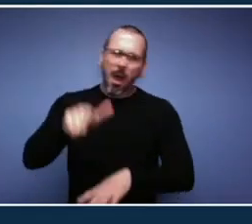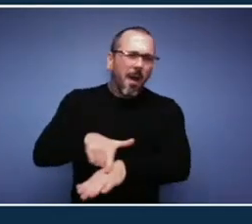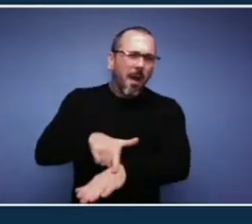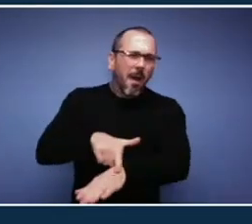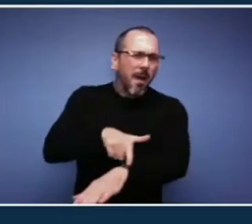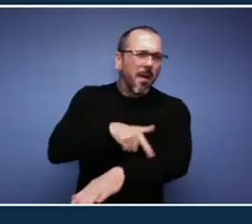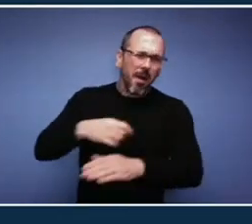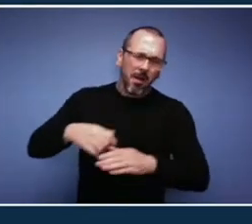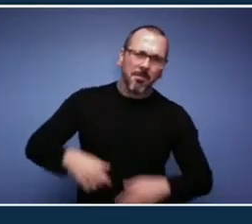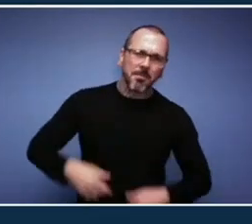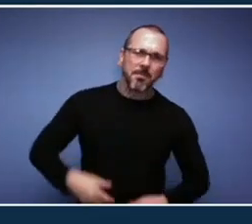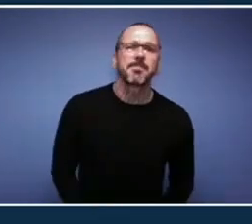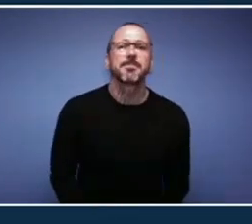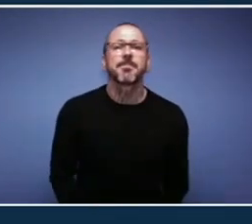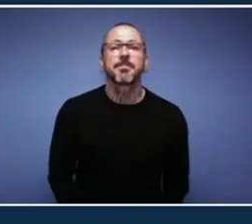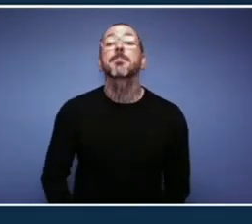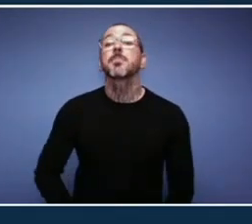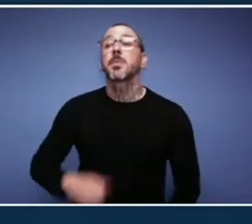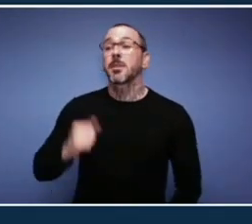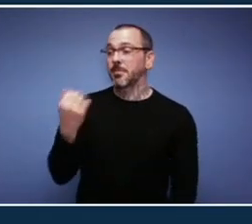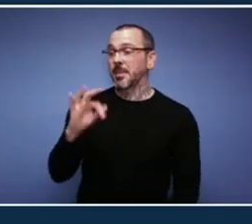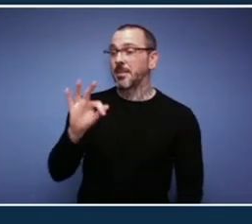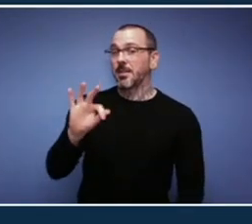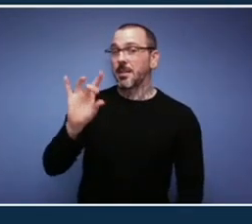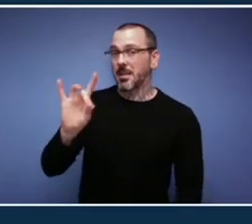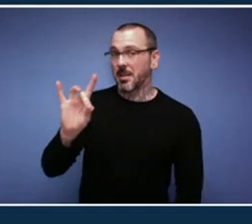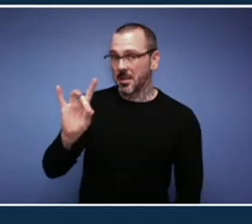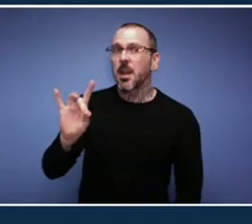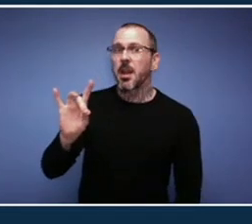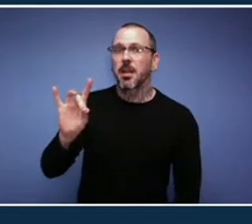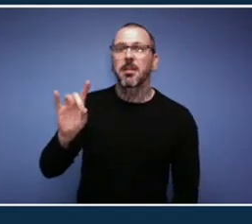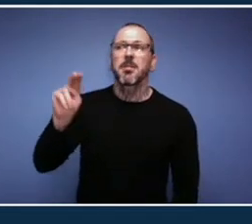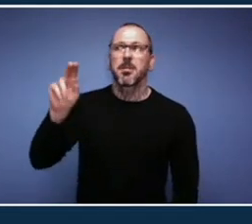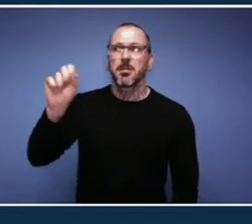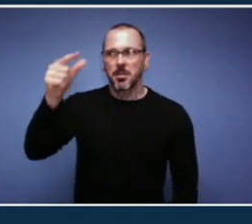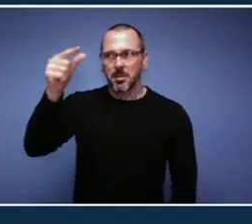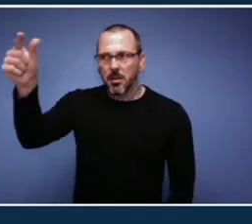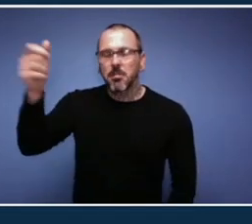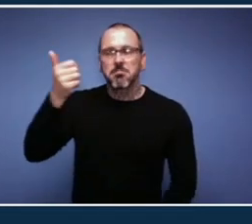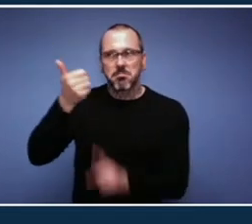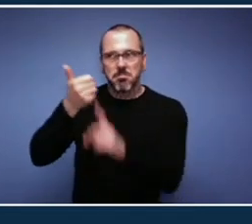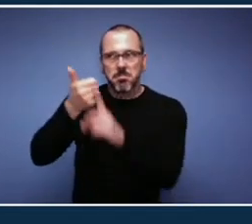1998 that it was doing the wrong thing, thanks to the Kendrick report,